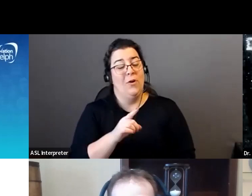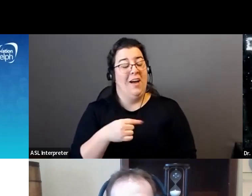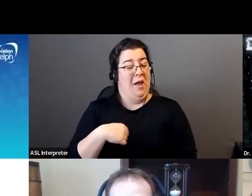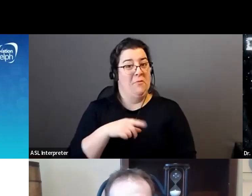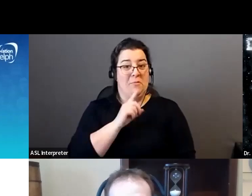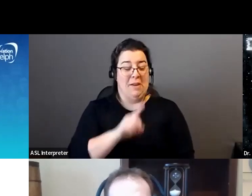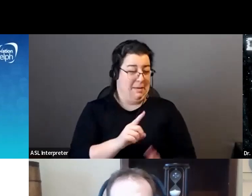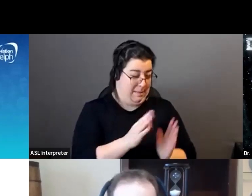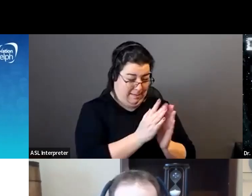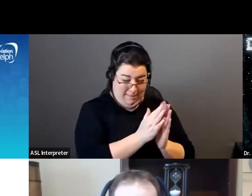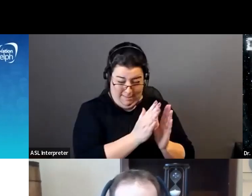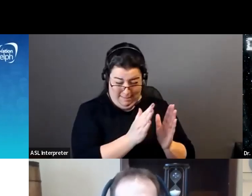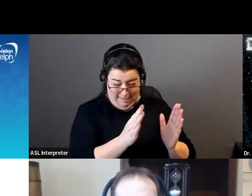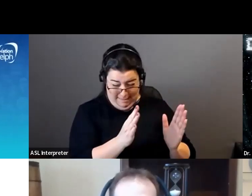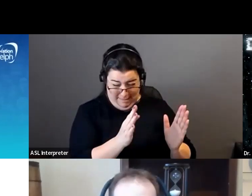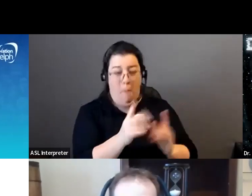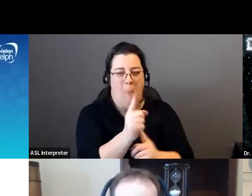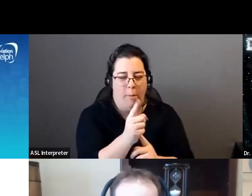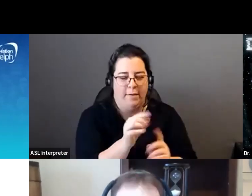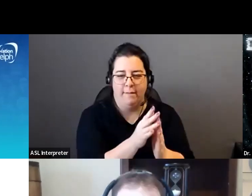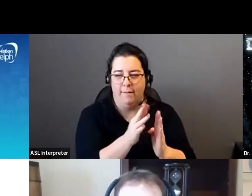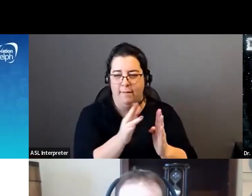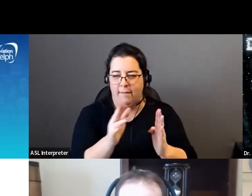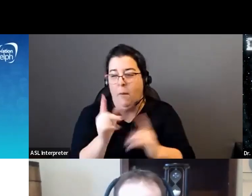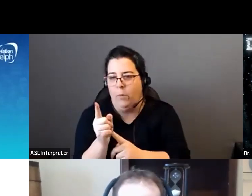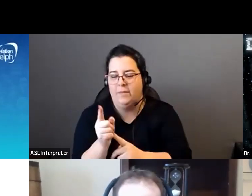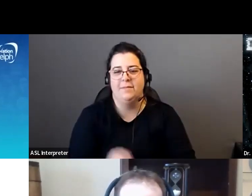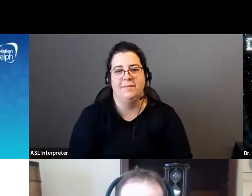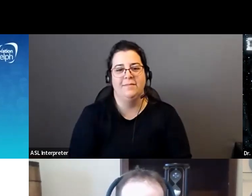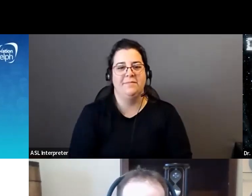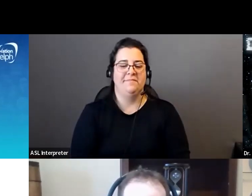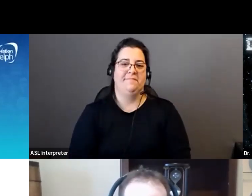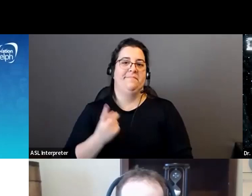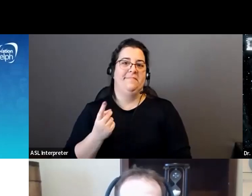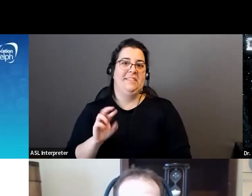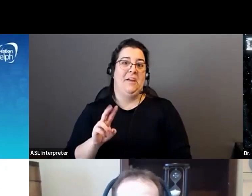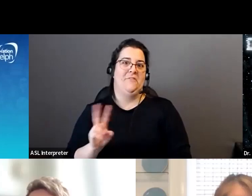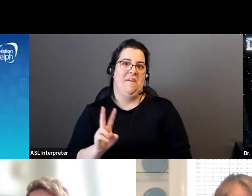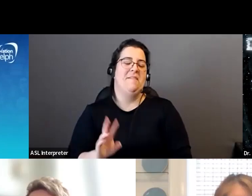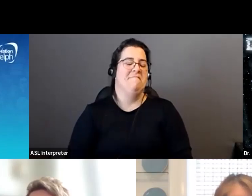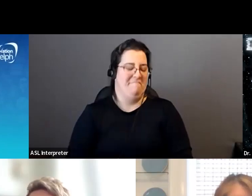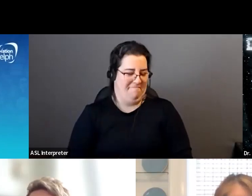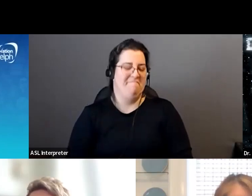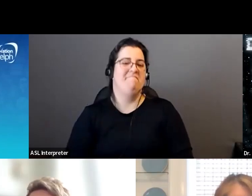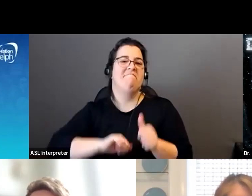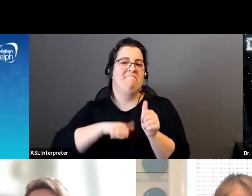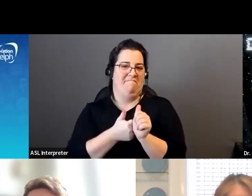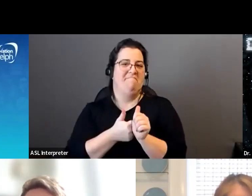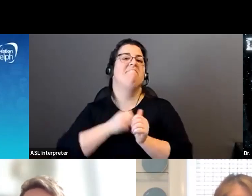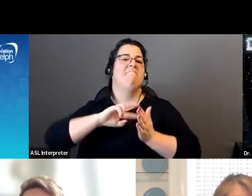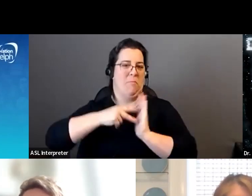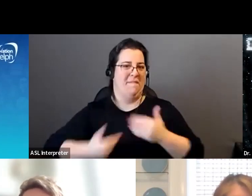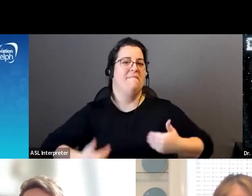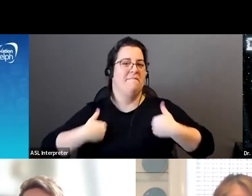spots where you actually speak, because you're not talking very much. Well, that's done on purpose. And I think I mentioned this at the beginning. I